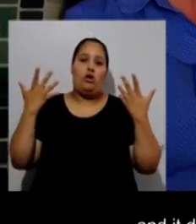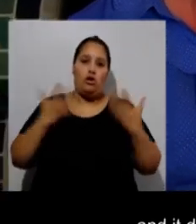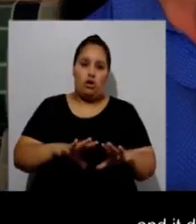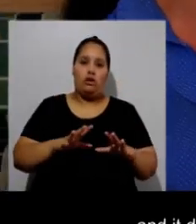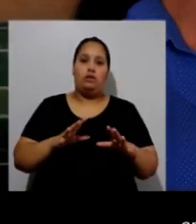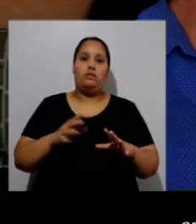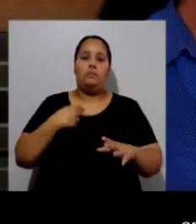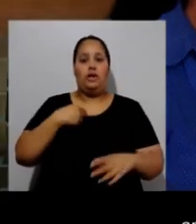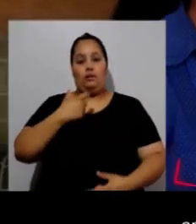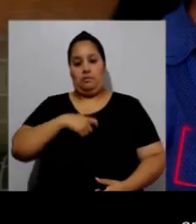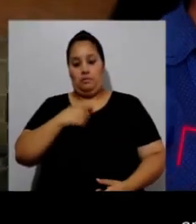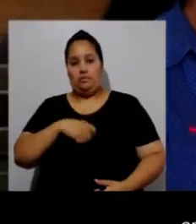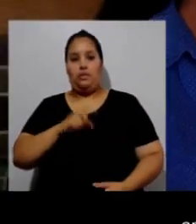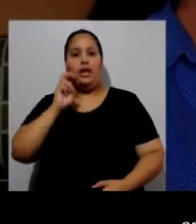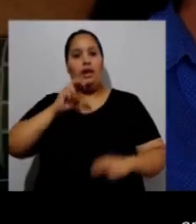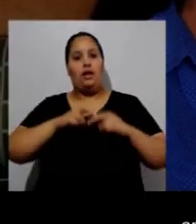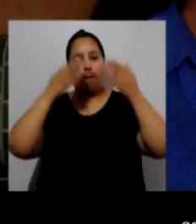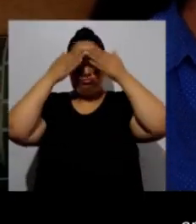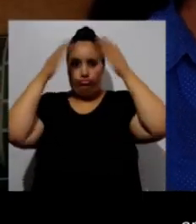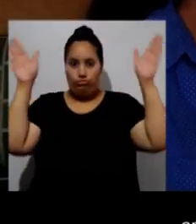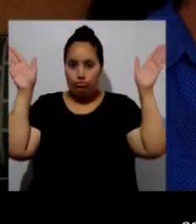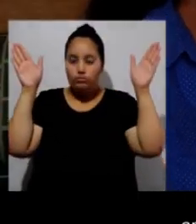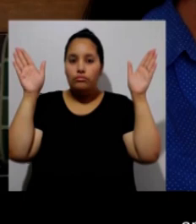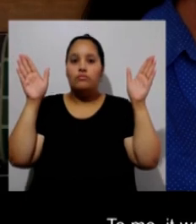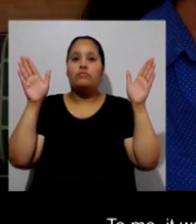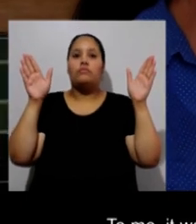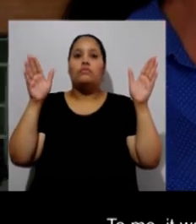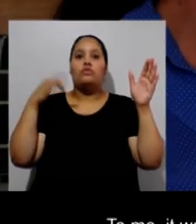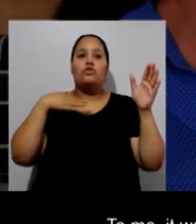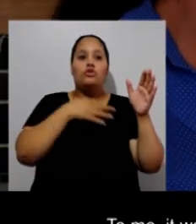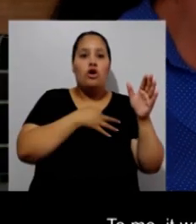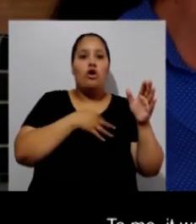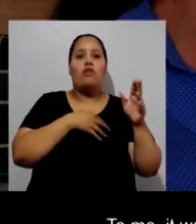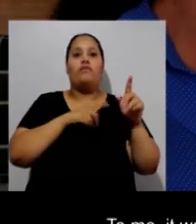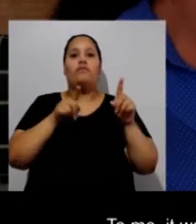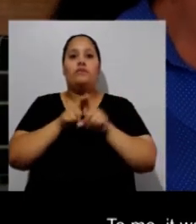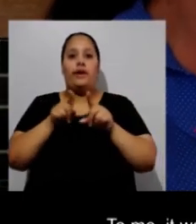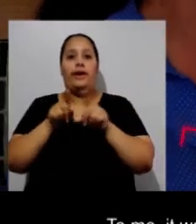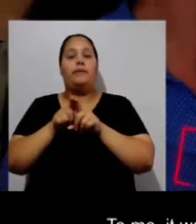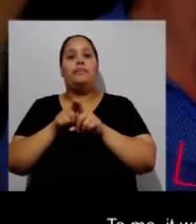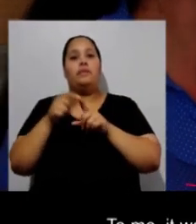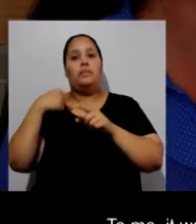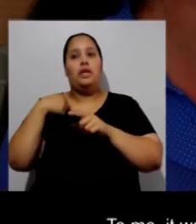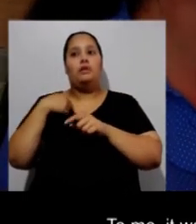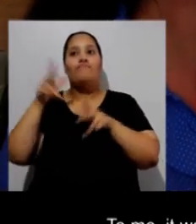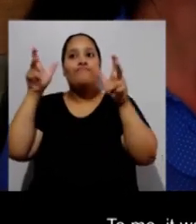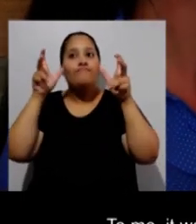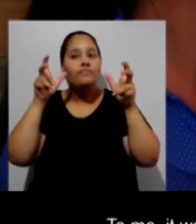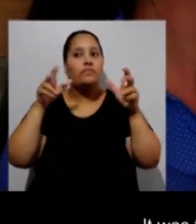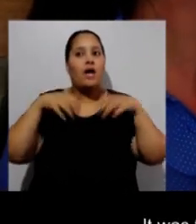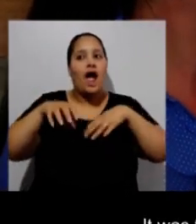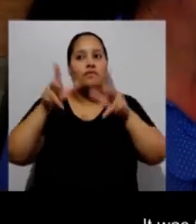more open-minded and to actively listen to what they are saying. To me, it was a very humbling experience working with deaf staff.